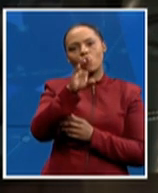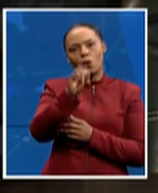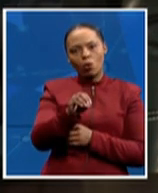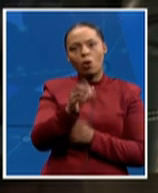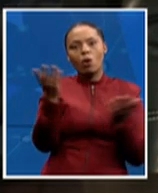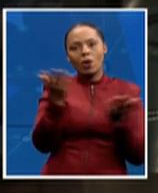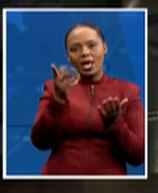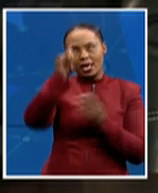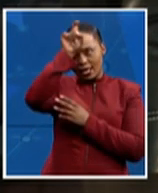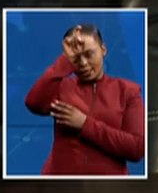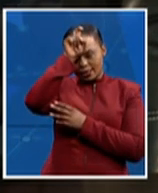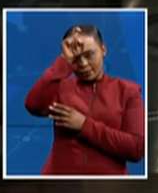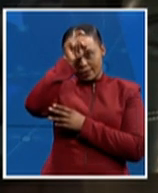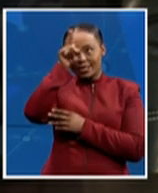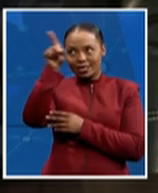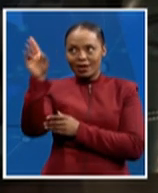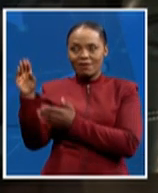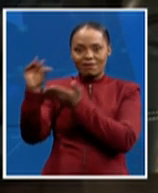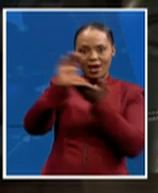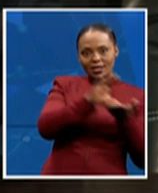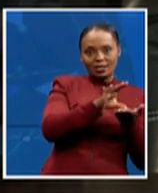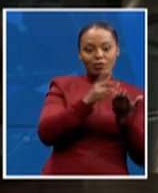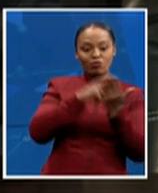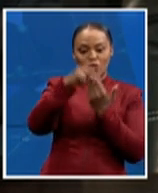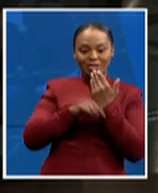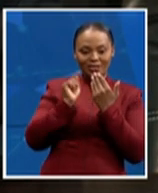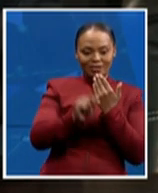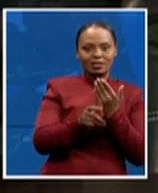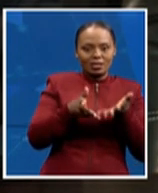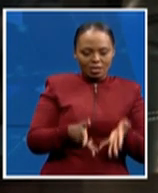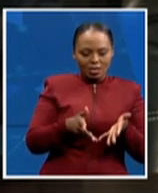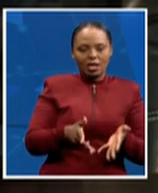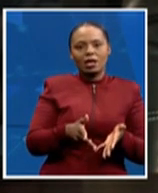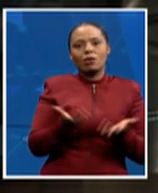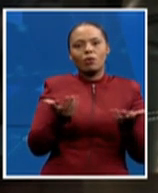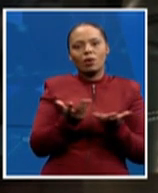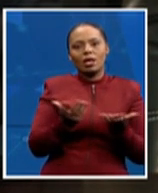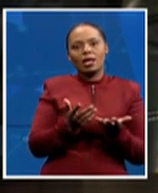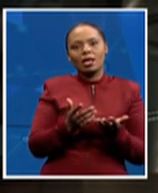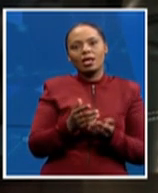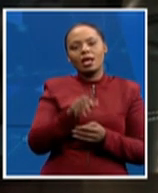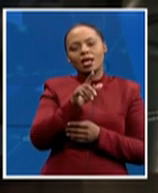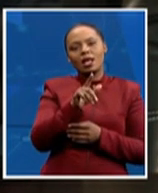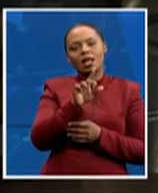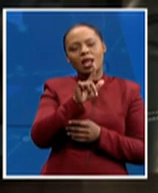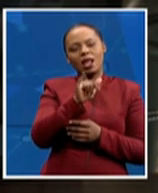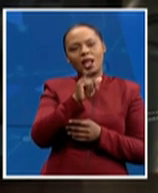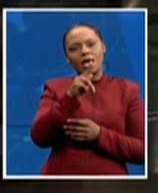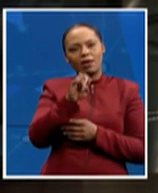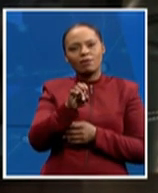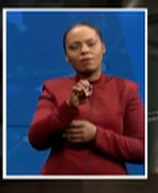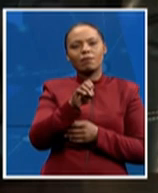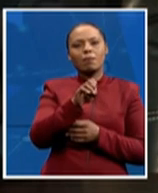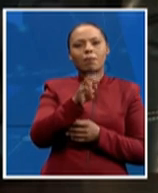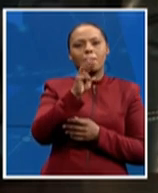and our province, such as Nyanza Light Metal. This MOU will see a new era